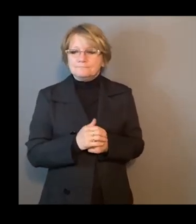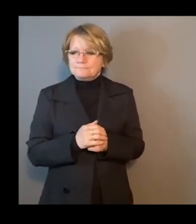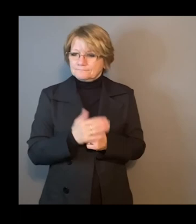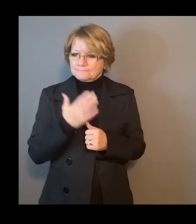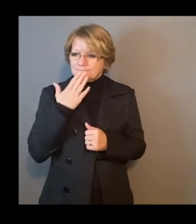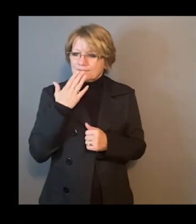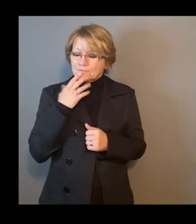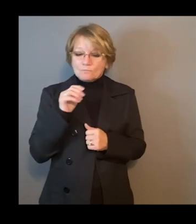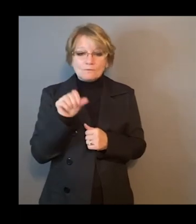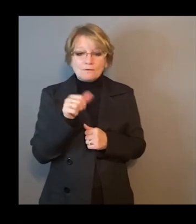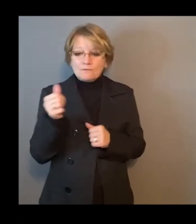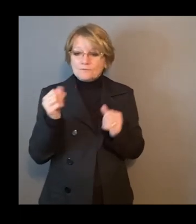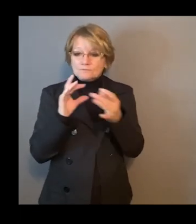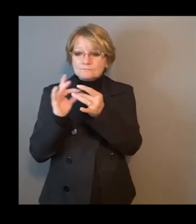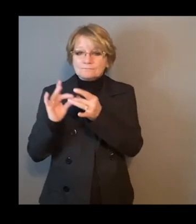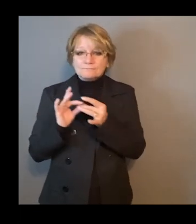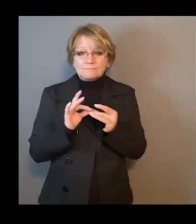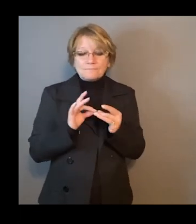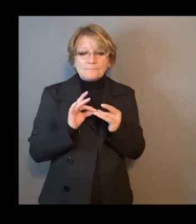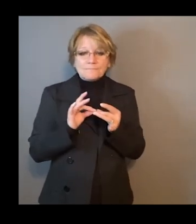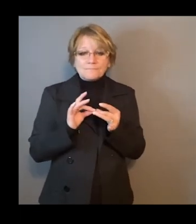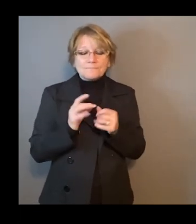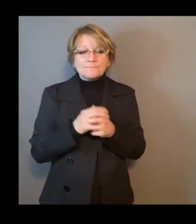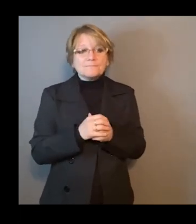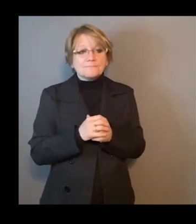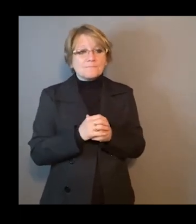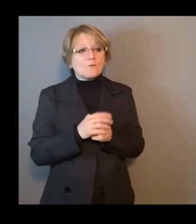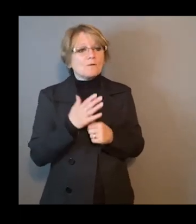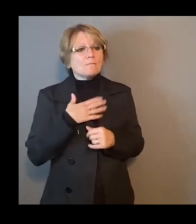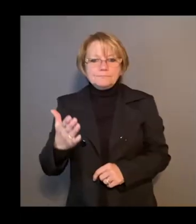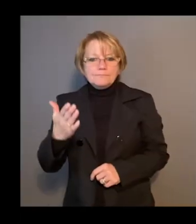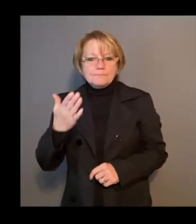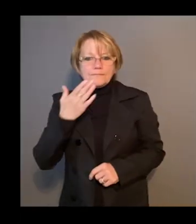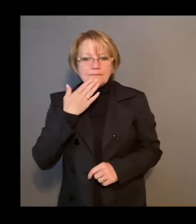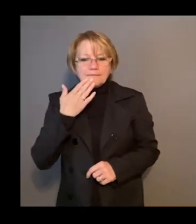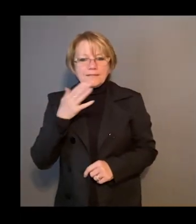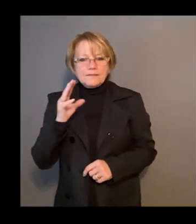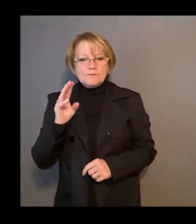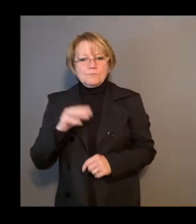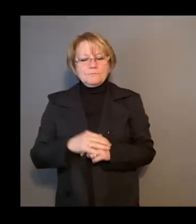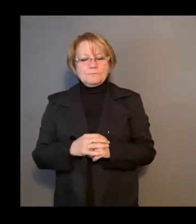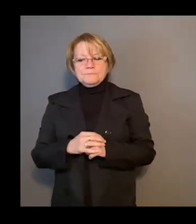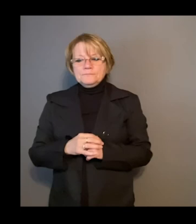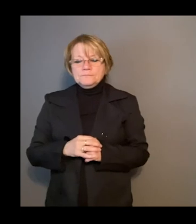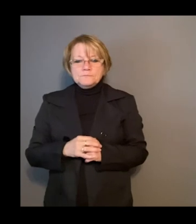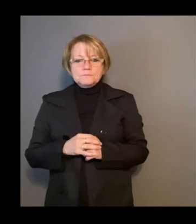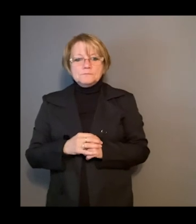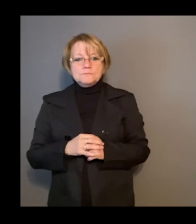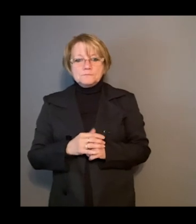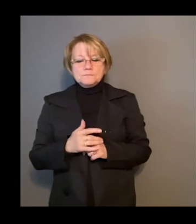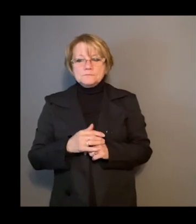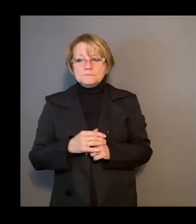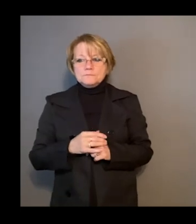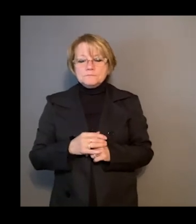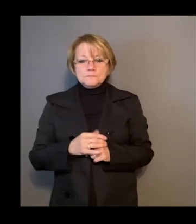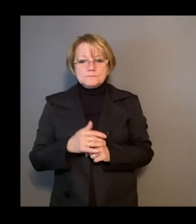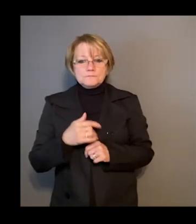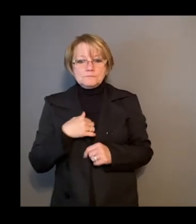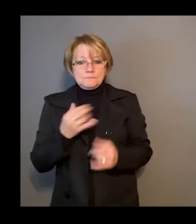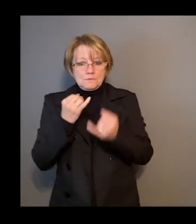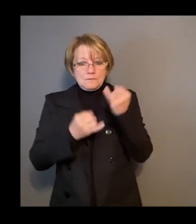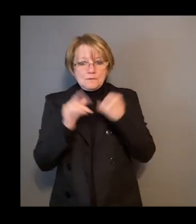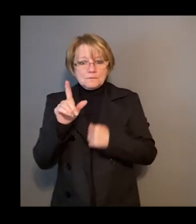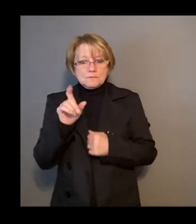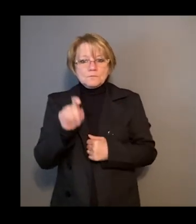Thank you, Malik. Anybody else? I want to pivot this last question because I know we can go, and again,